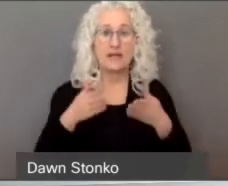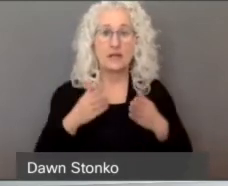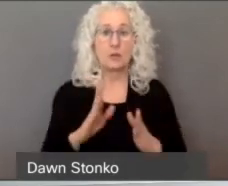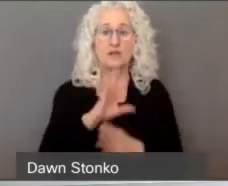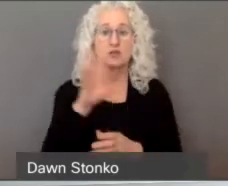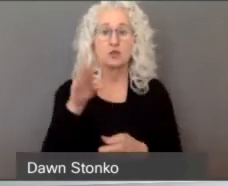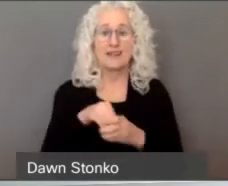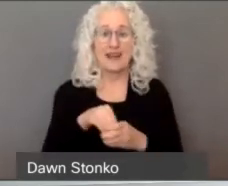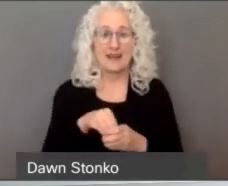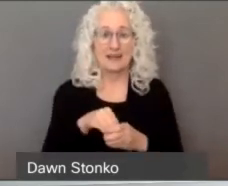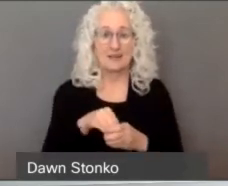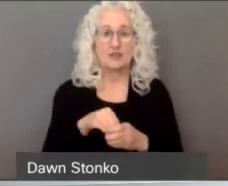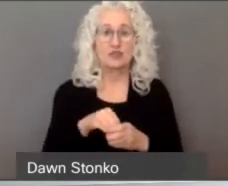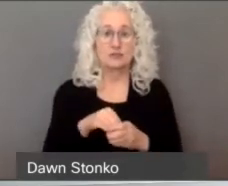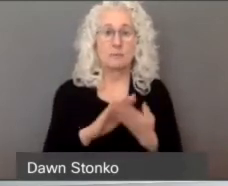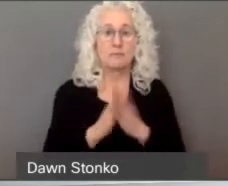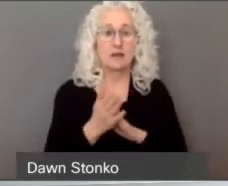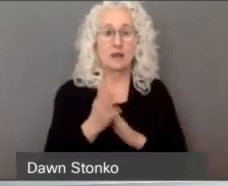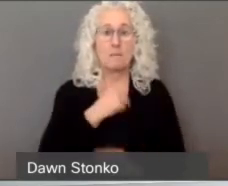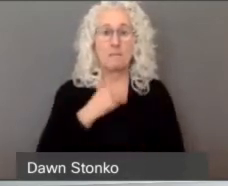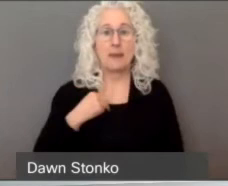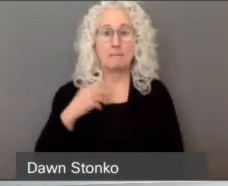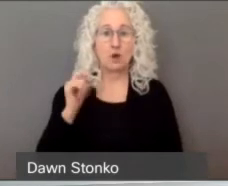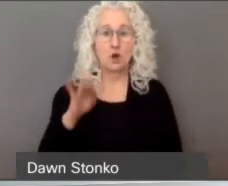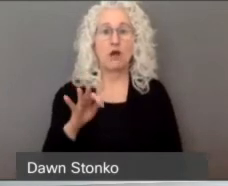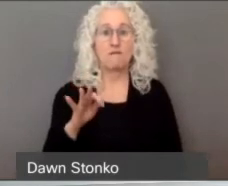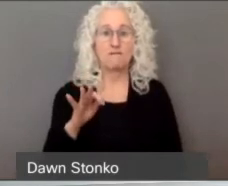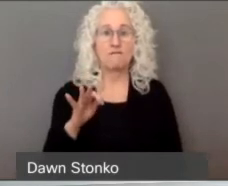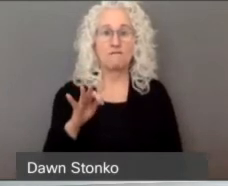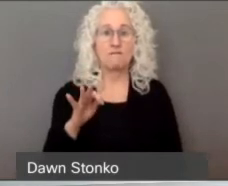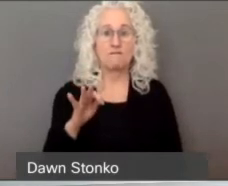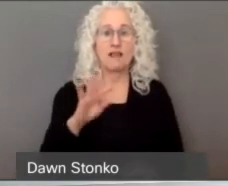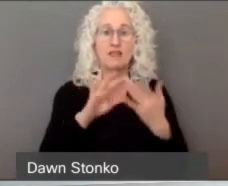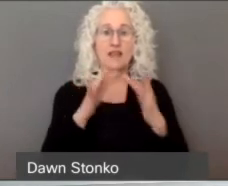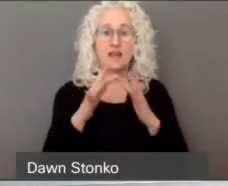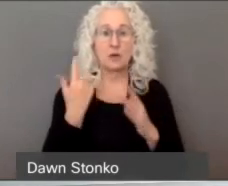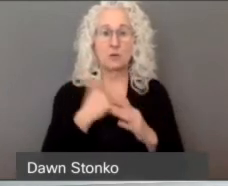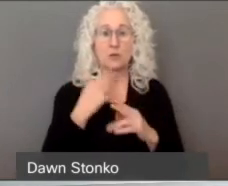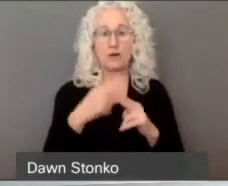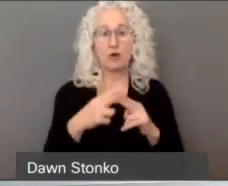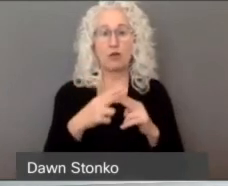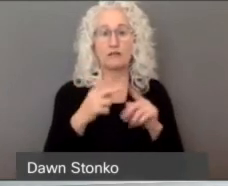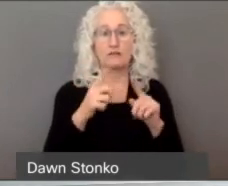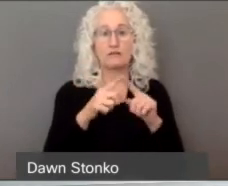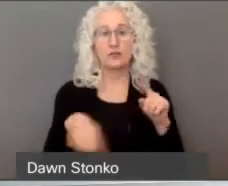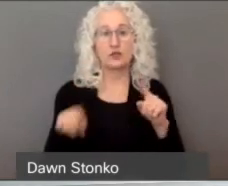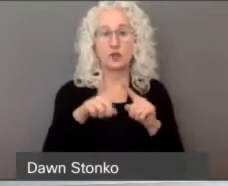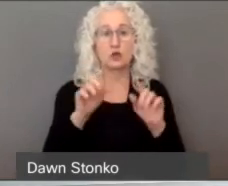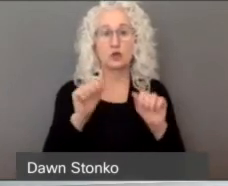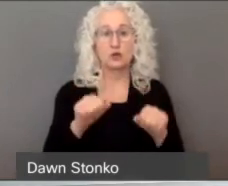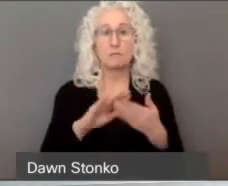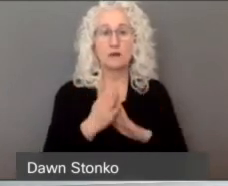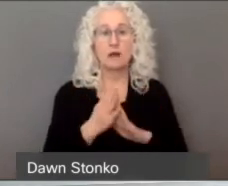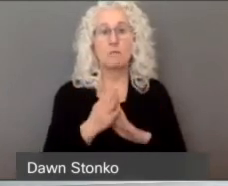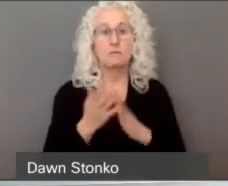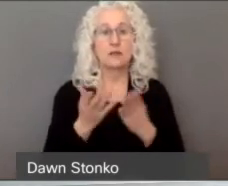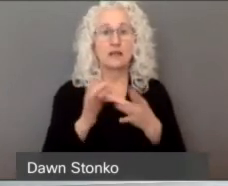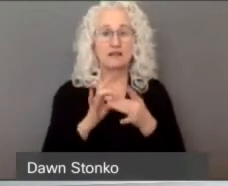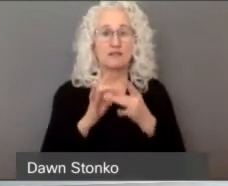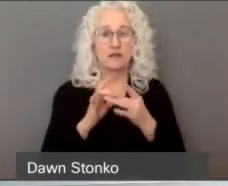can just become a member of the network. We call it the Circle. You can become an affiliate where you get to